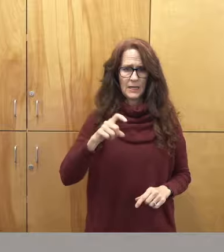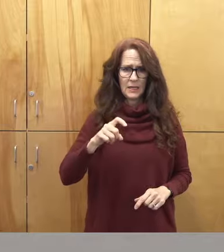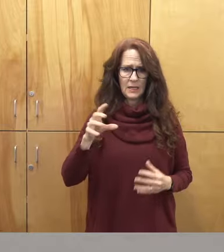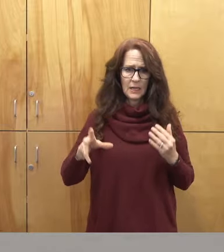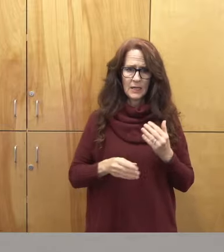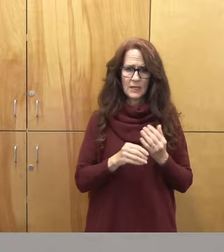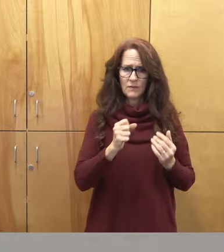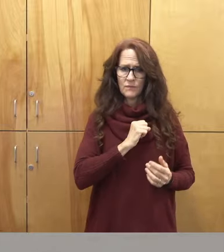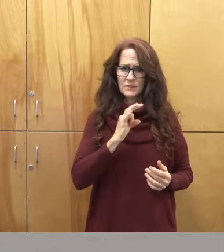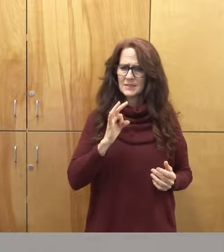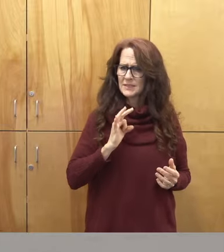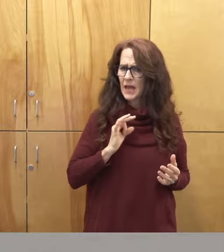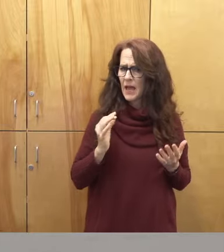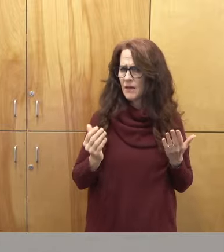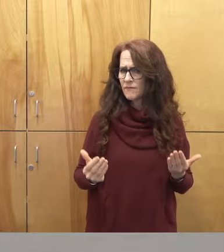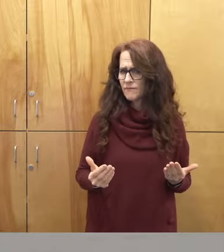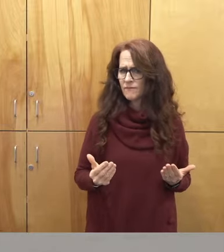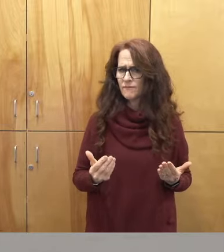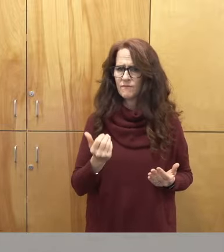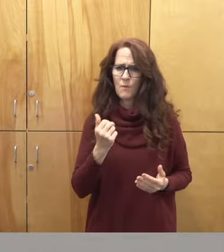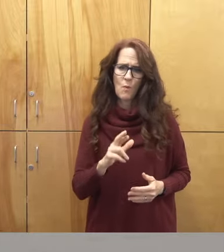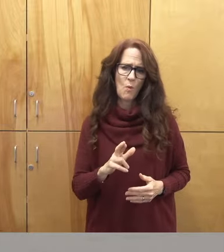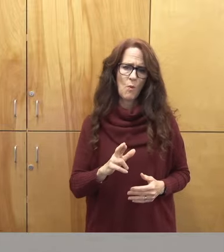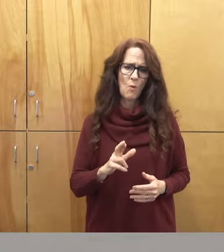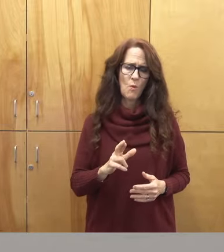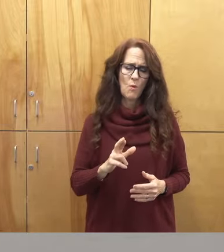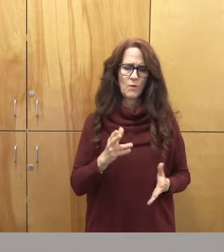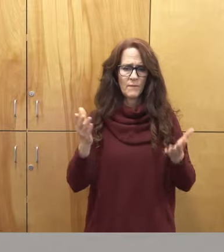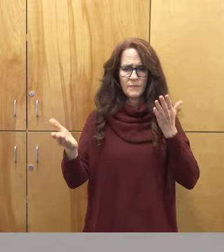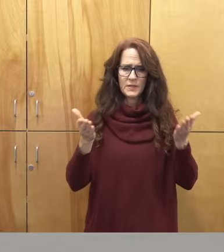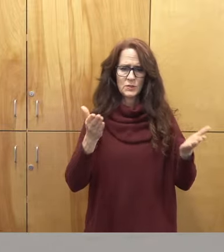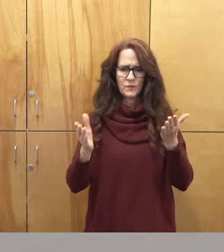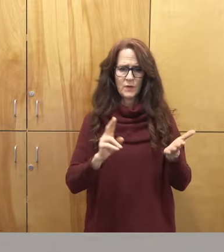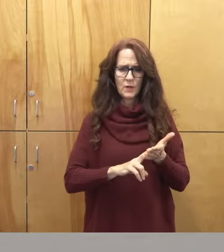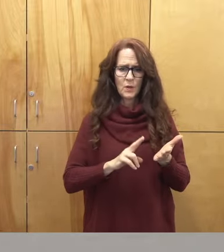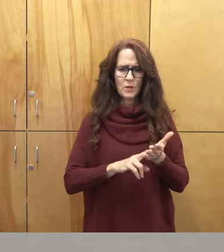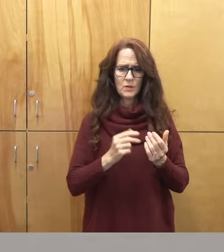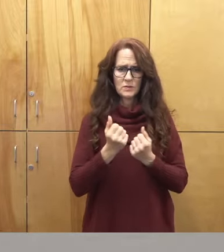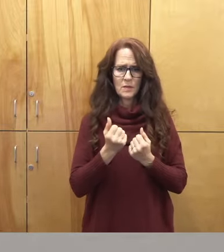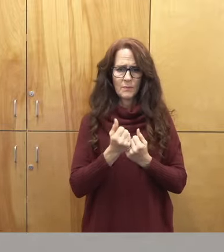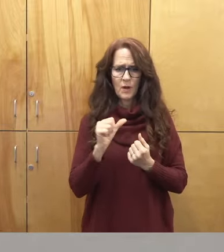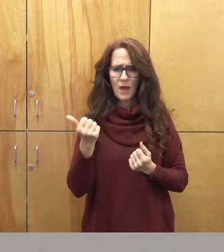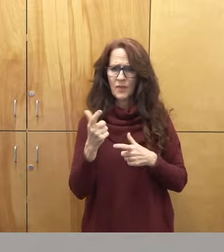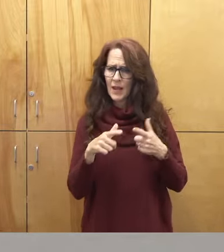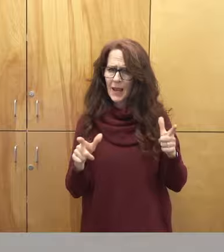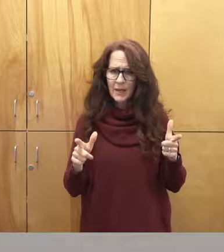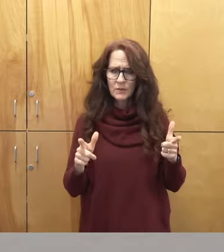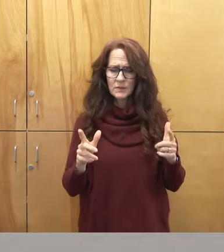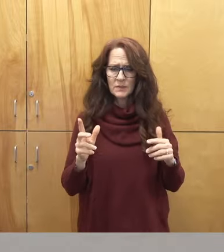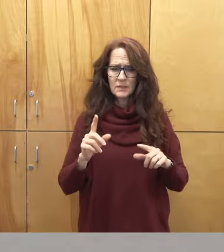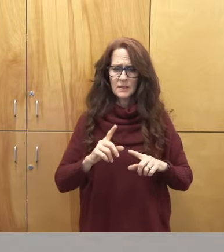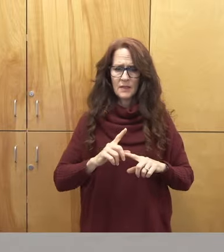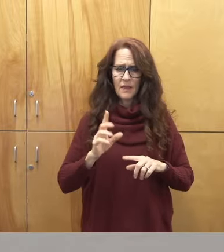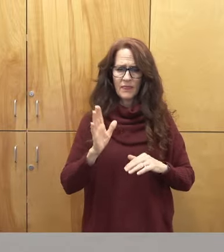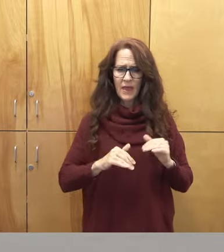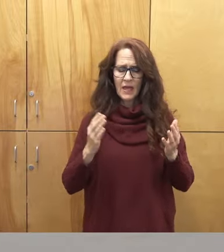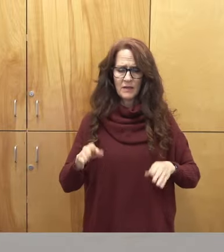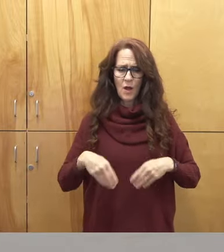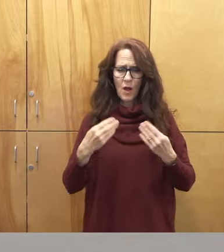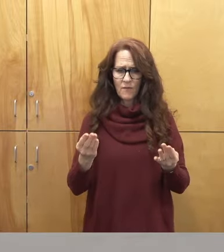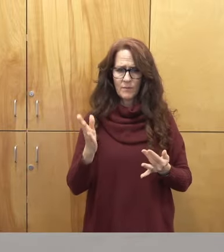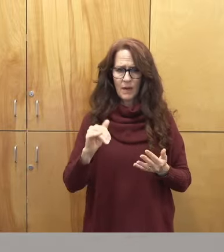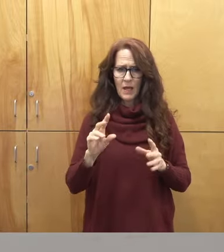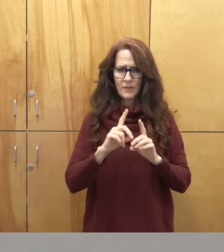additional staff, or is this services contract going to support maybe other languages other than those offered by the